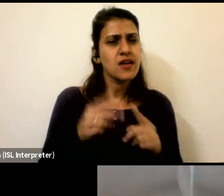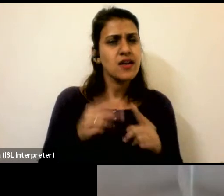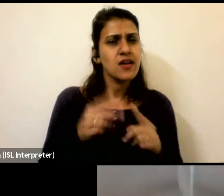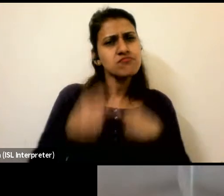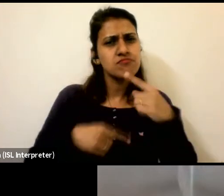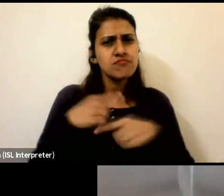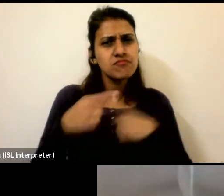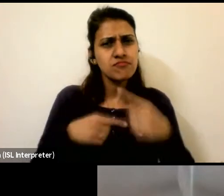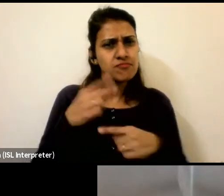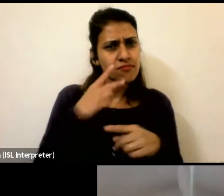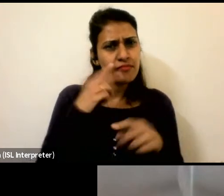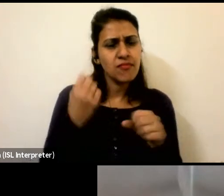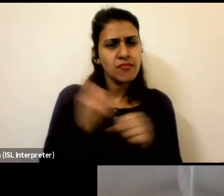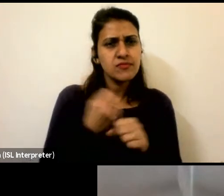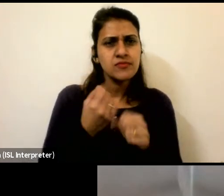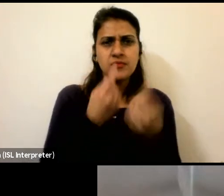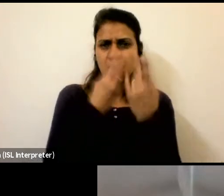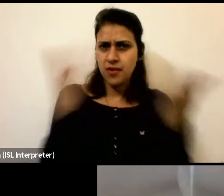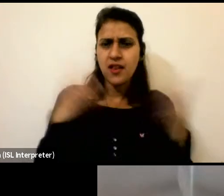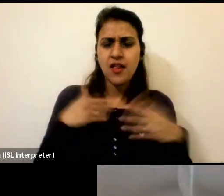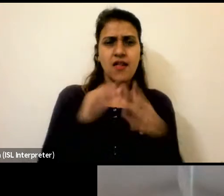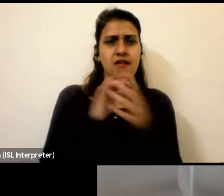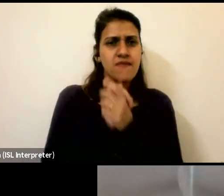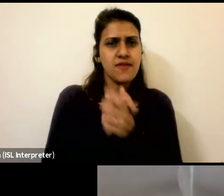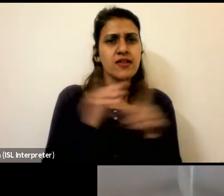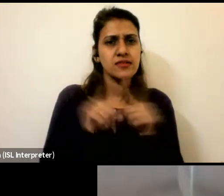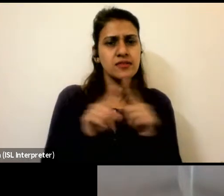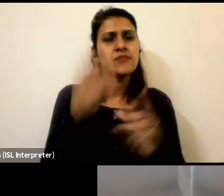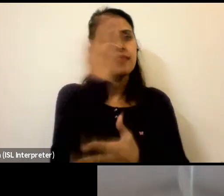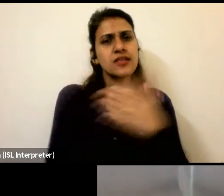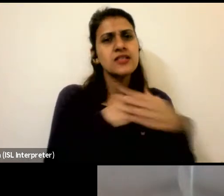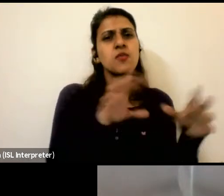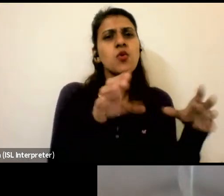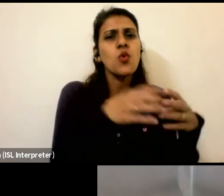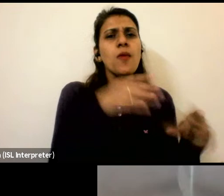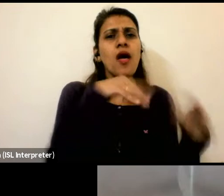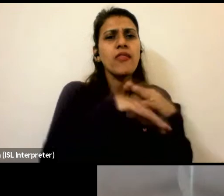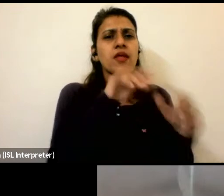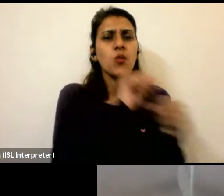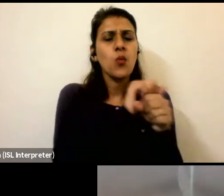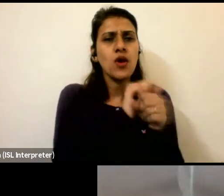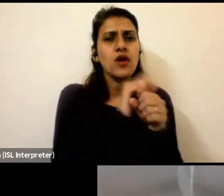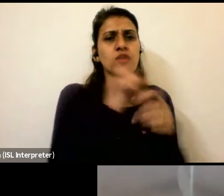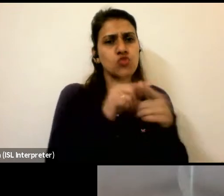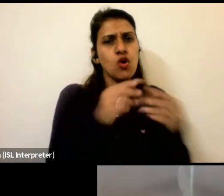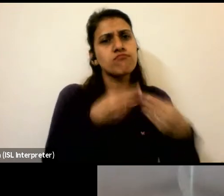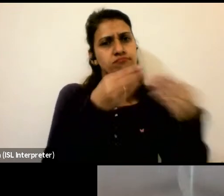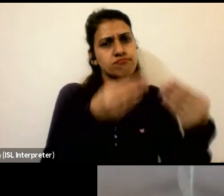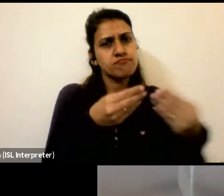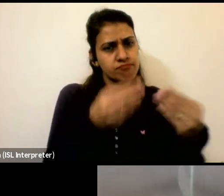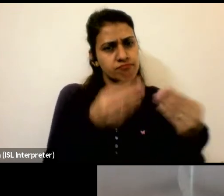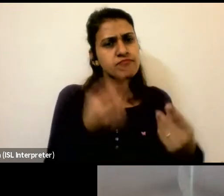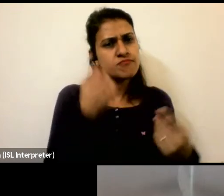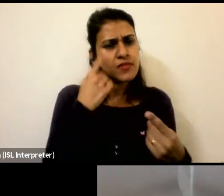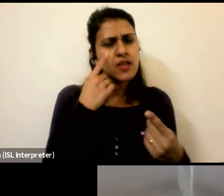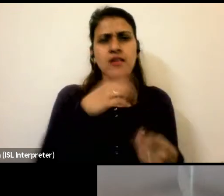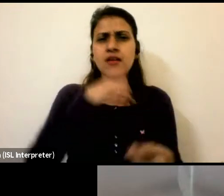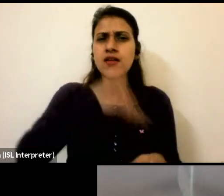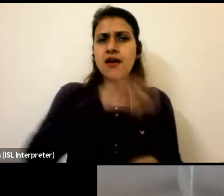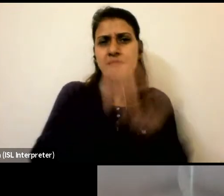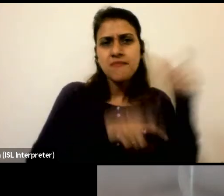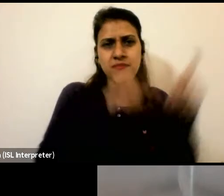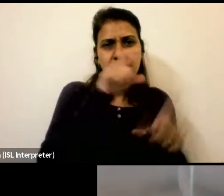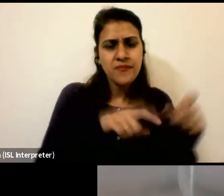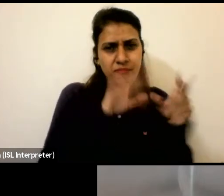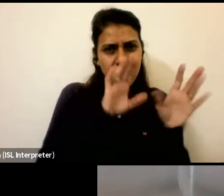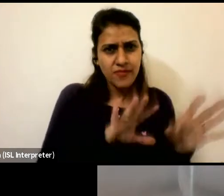hope that many of our friends here who are from the disabled sector getting employment, and you've seen many young people there, right?